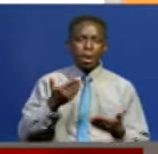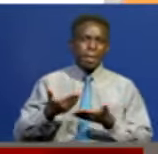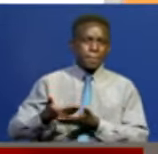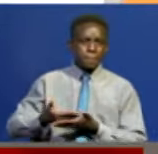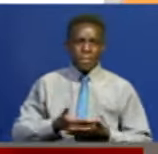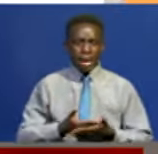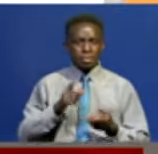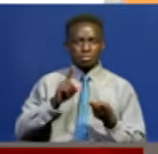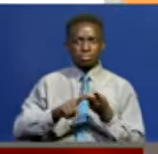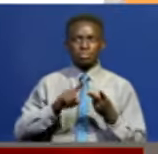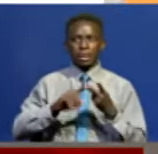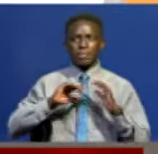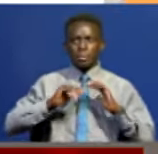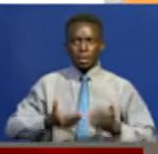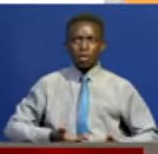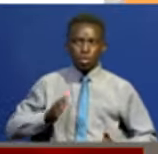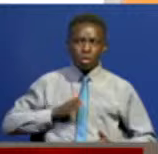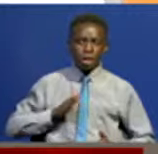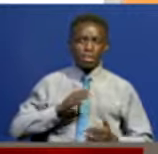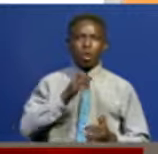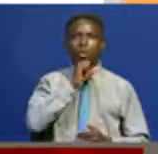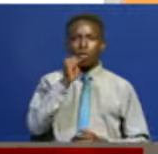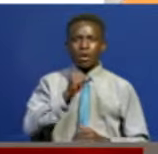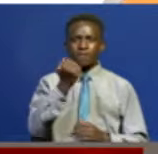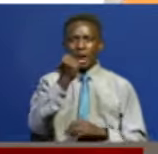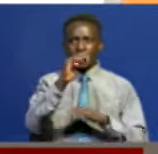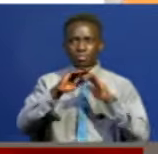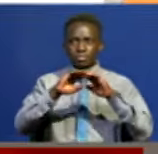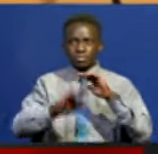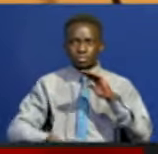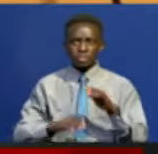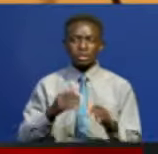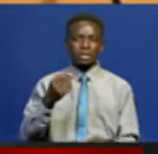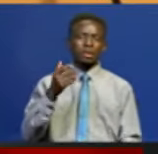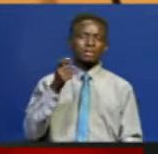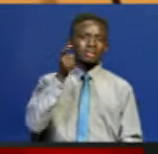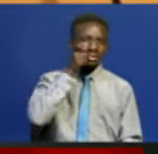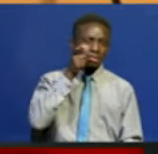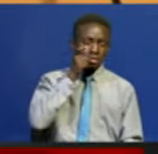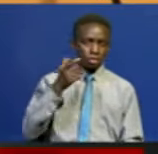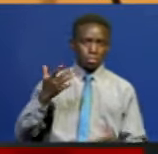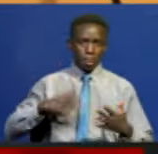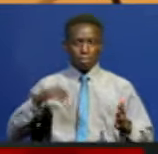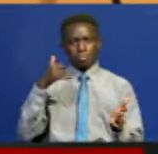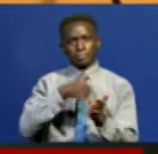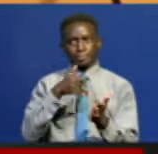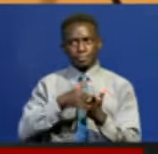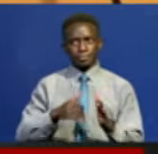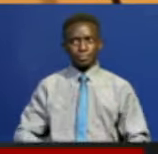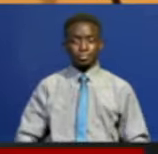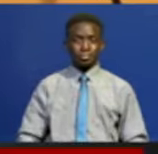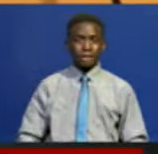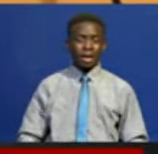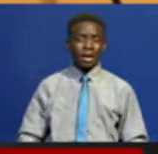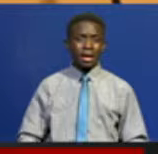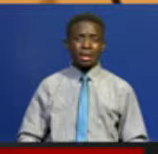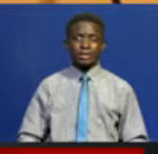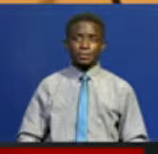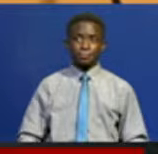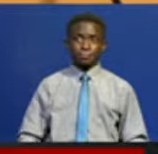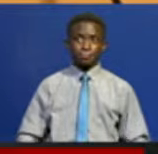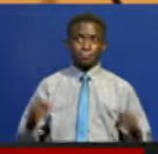pregnant women, travelers, and people with HIV and AIDS. Now we go to the malaria burden. Between the